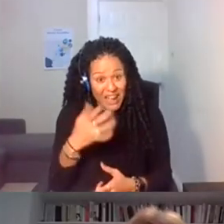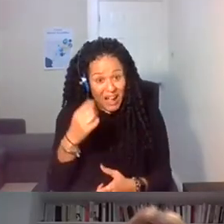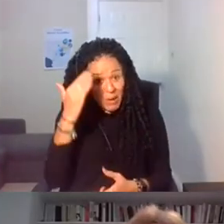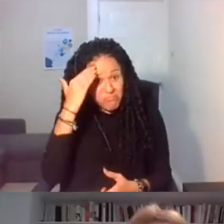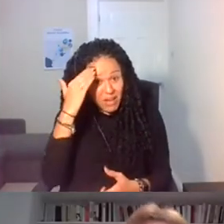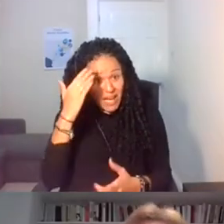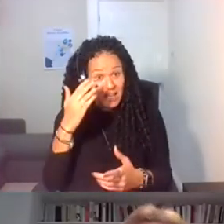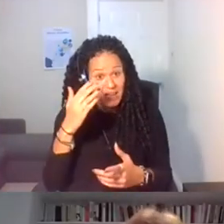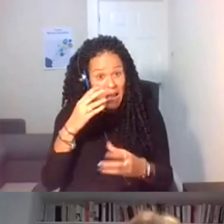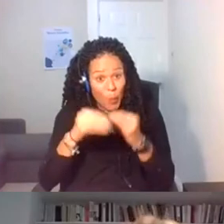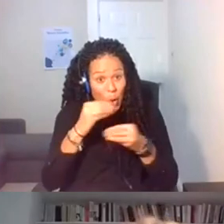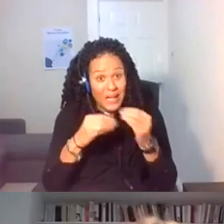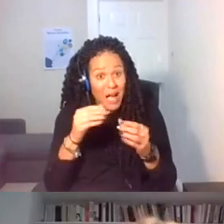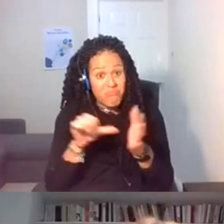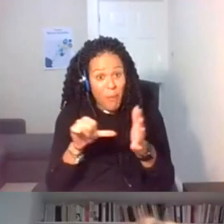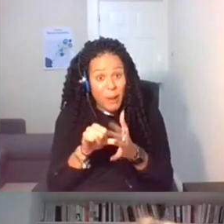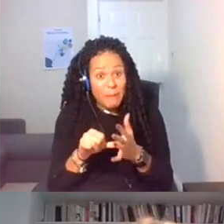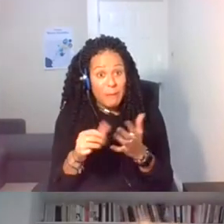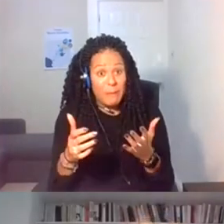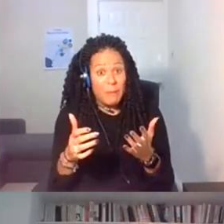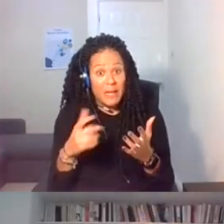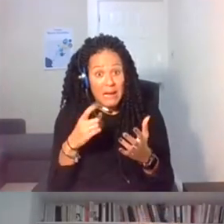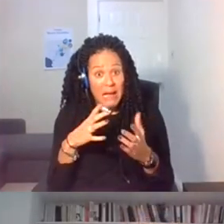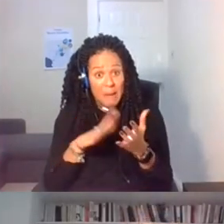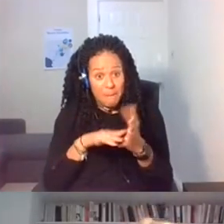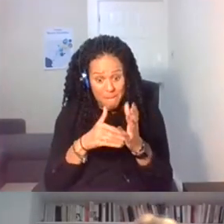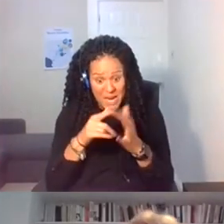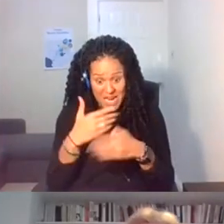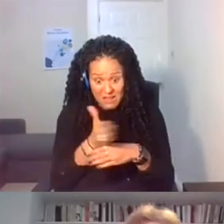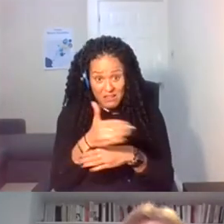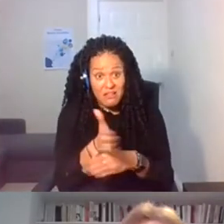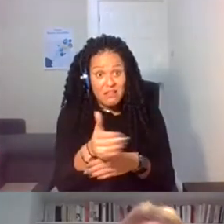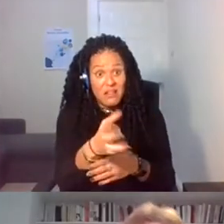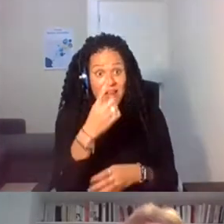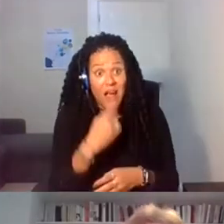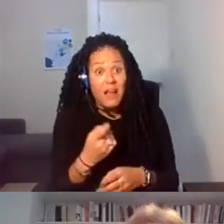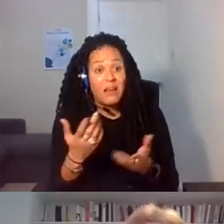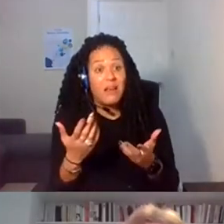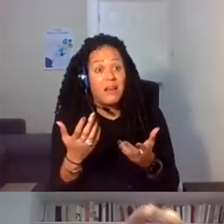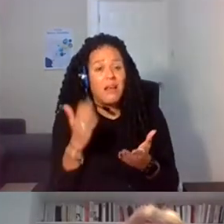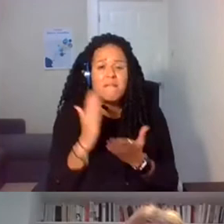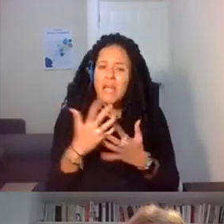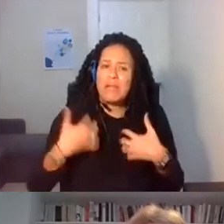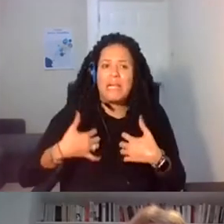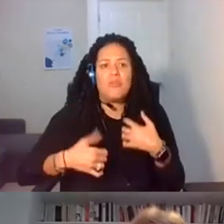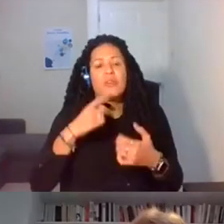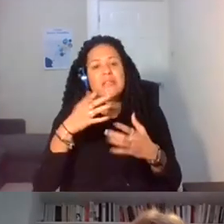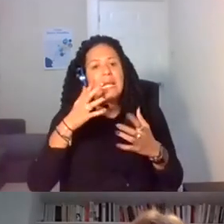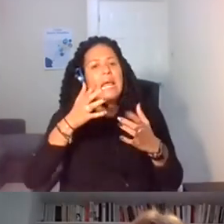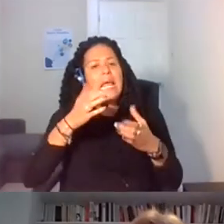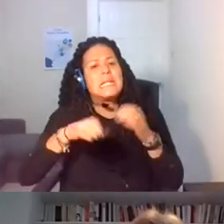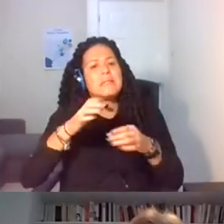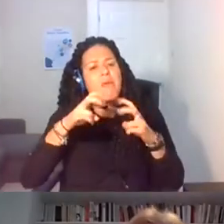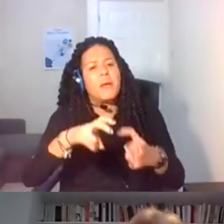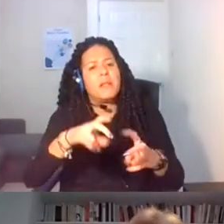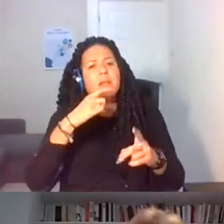out problems, they can get through a maze. There's a very interesting experiment some people carried out in